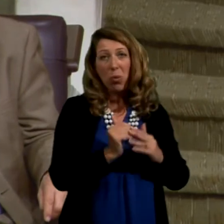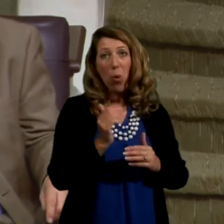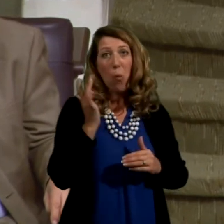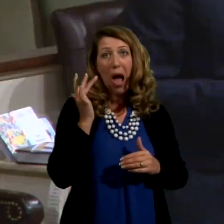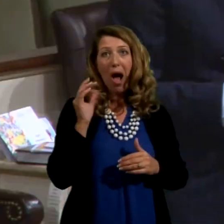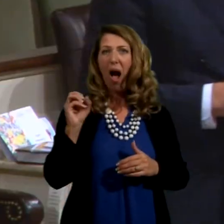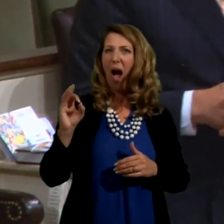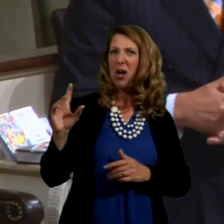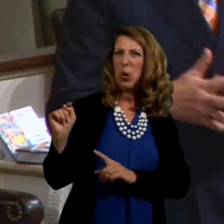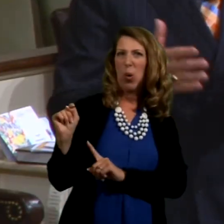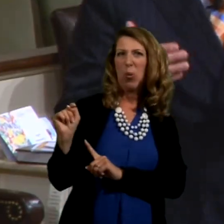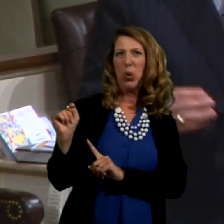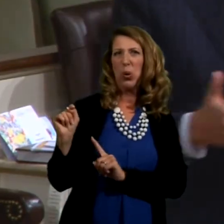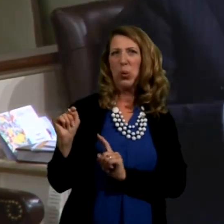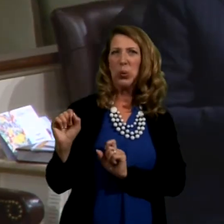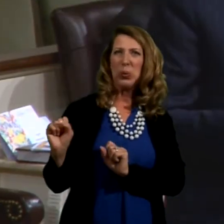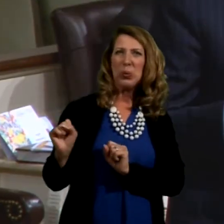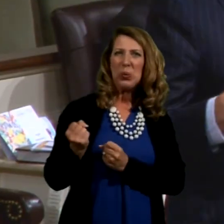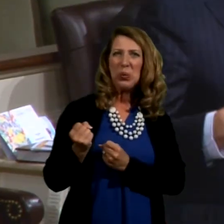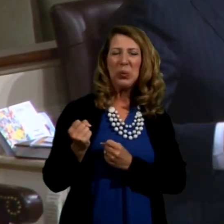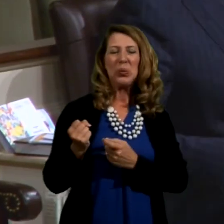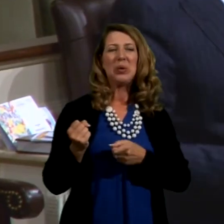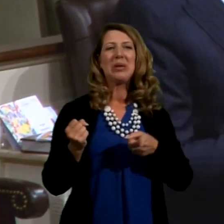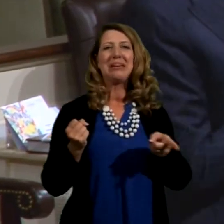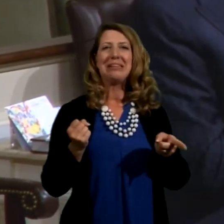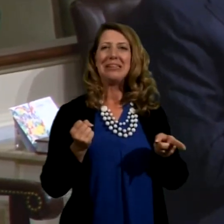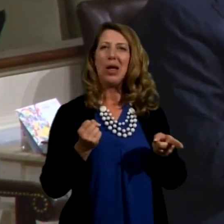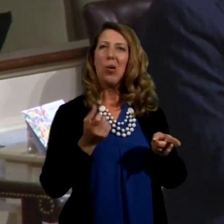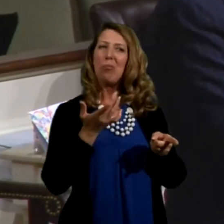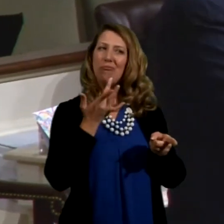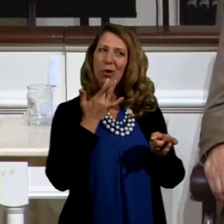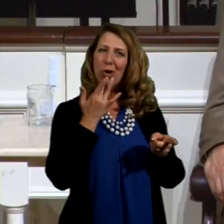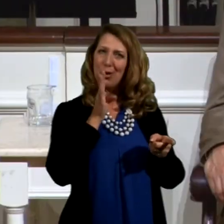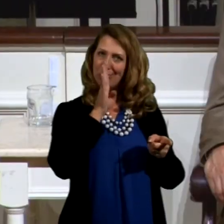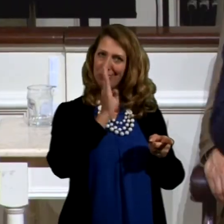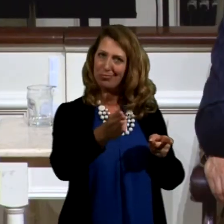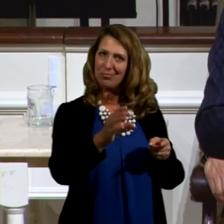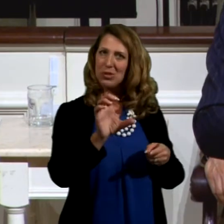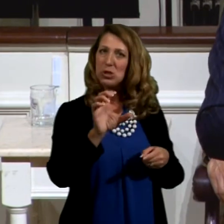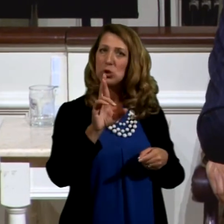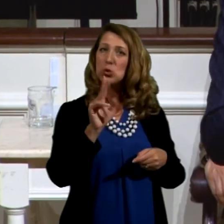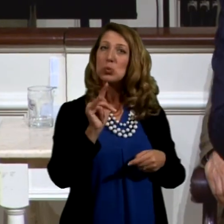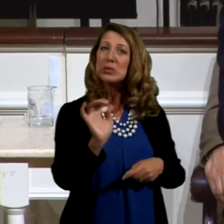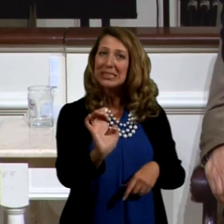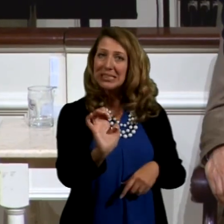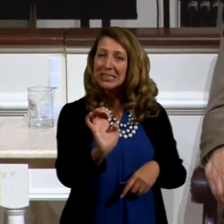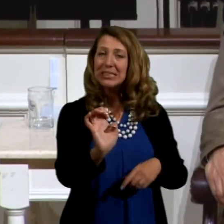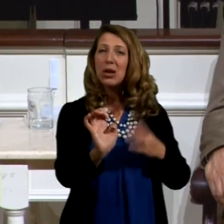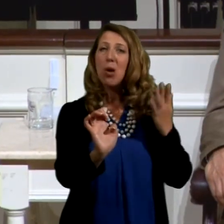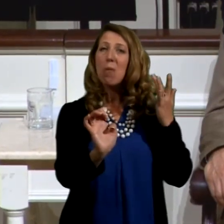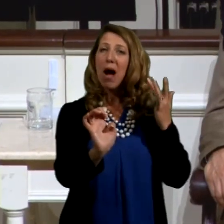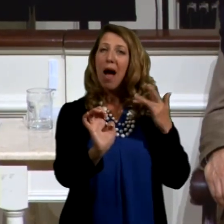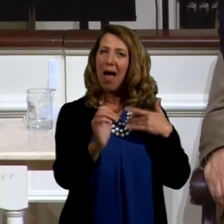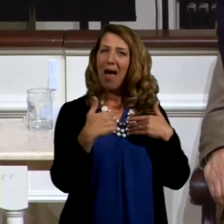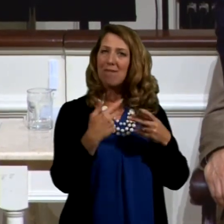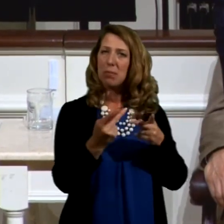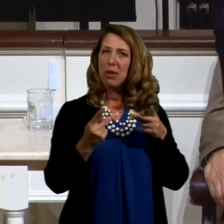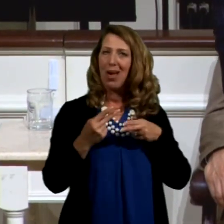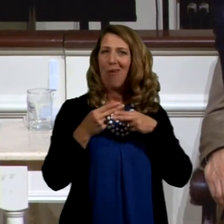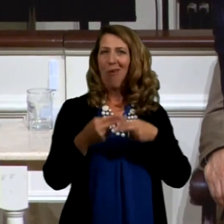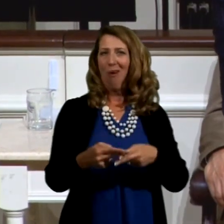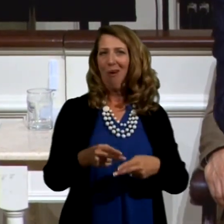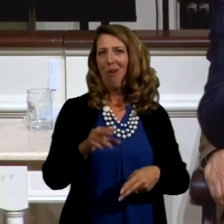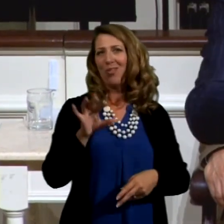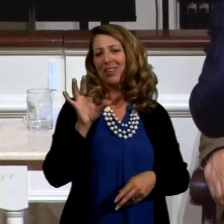October, and they want to get out of there, at least go to Crete. Because at Crete, they have a place called Phoenix there, which